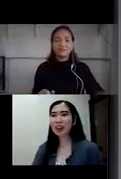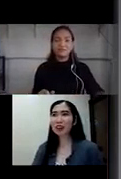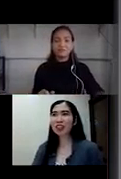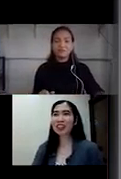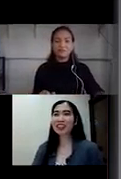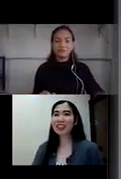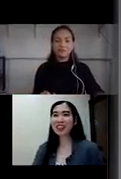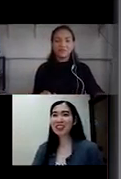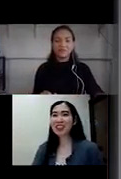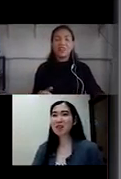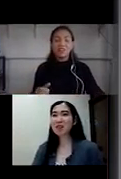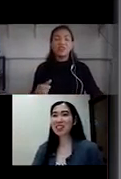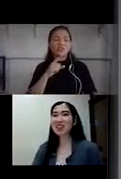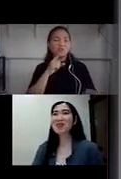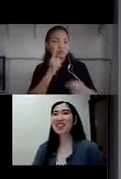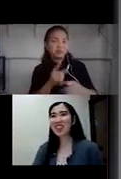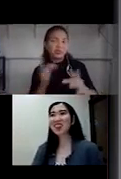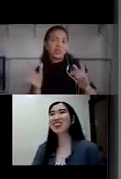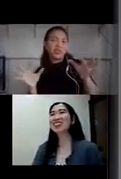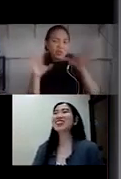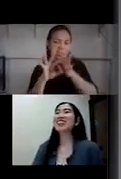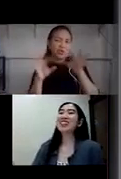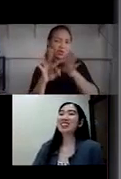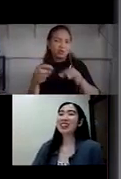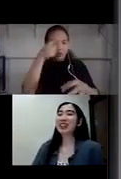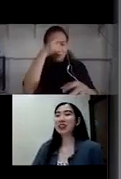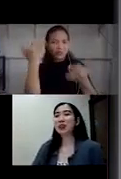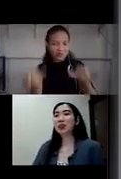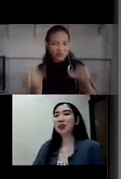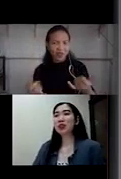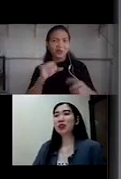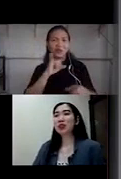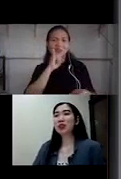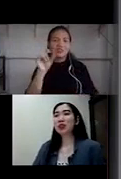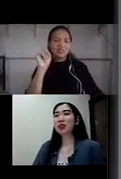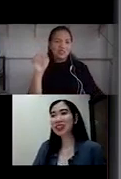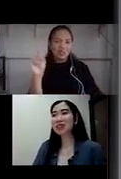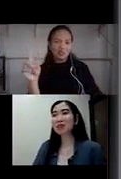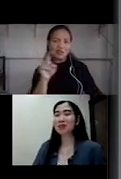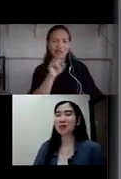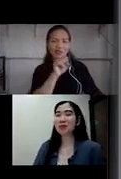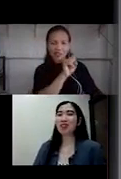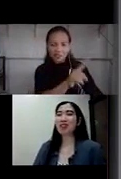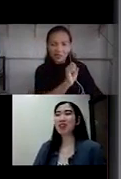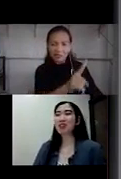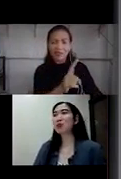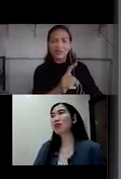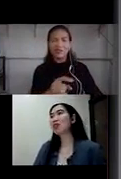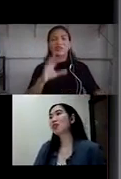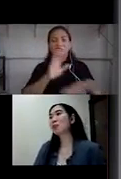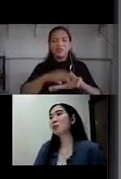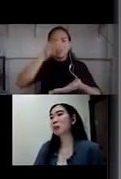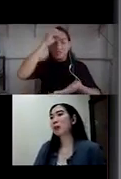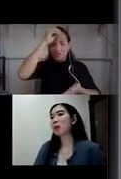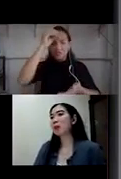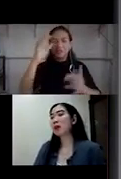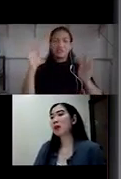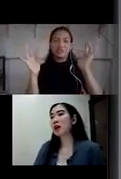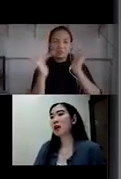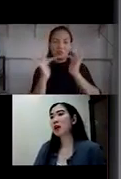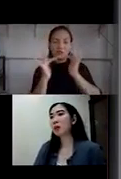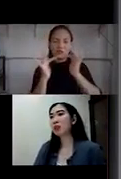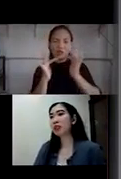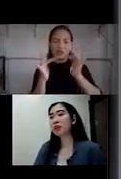Sinadya ko talagang ilagay yan kasi 11/11 ngayon. So, learning is online. May mga classroom na. May